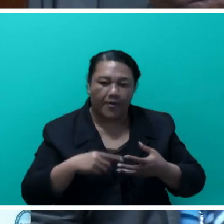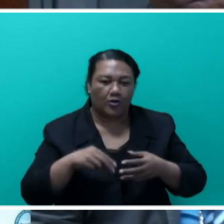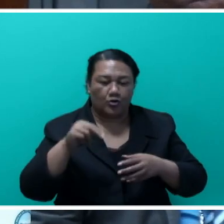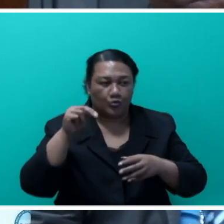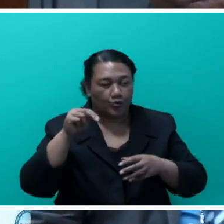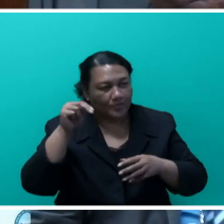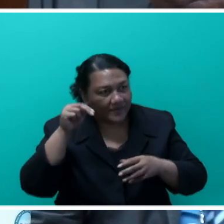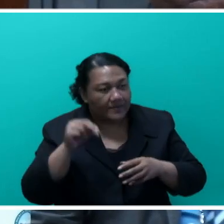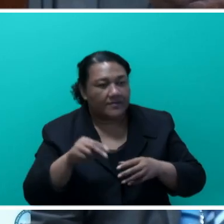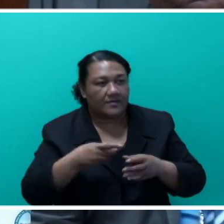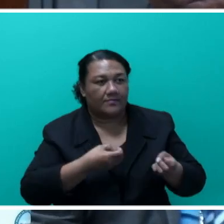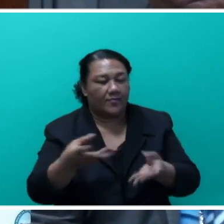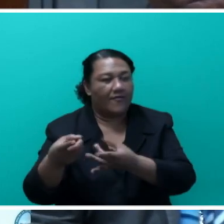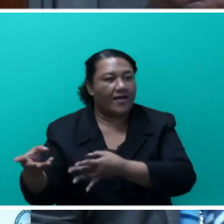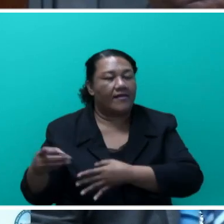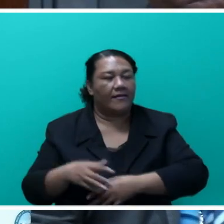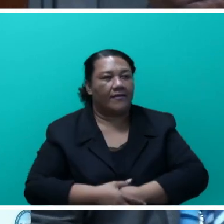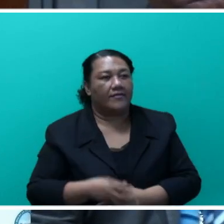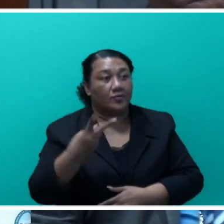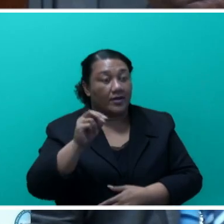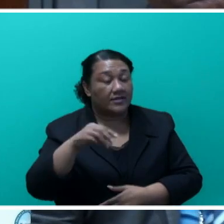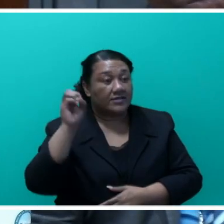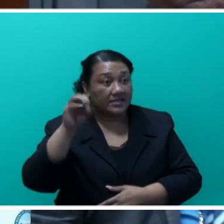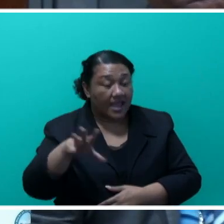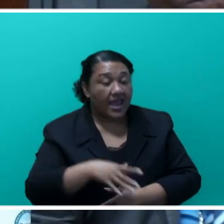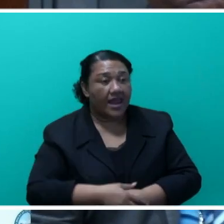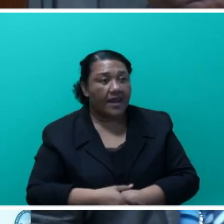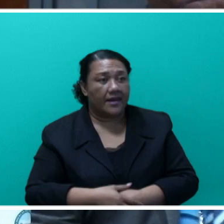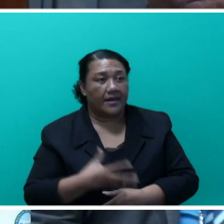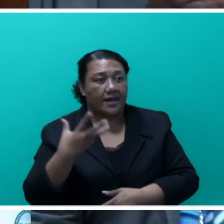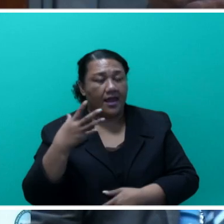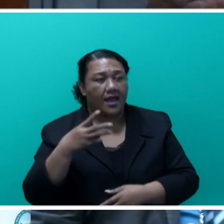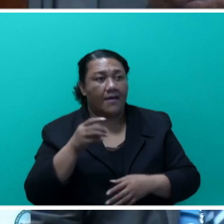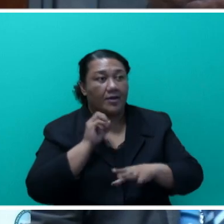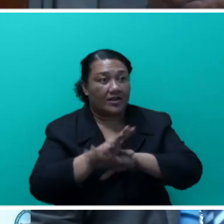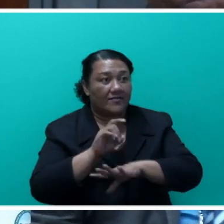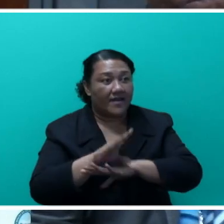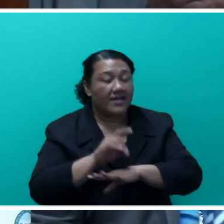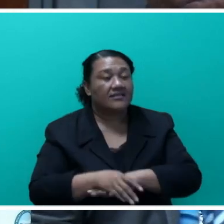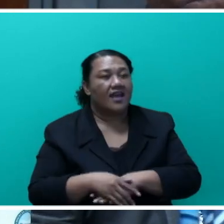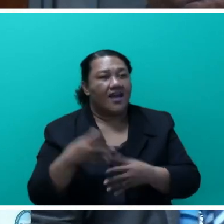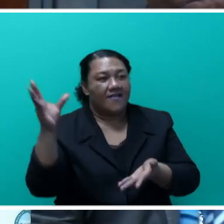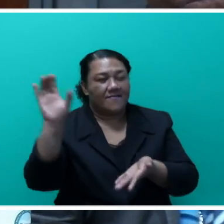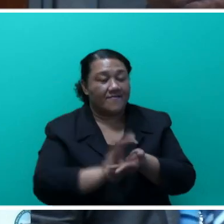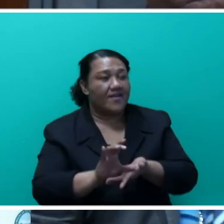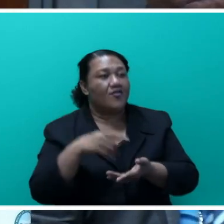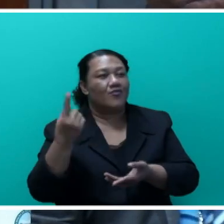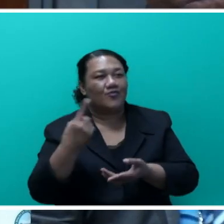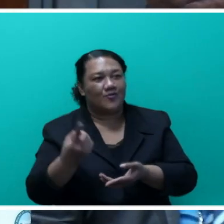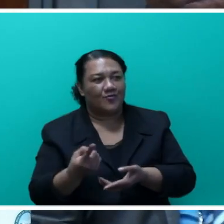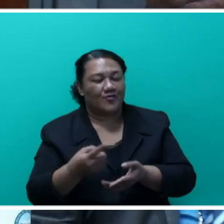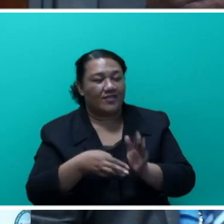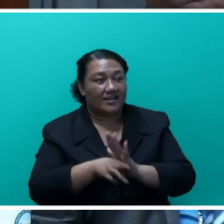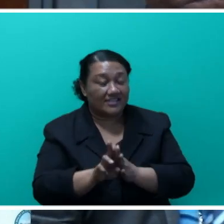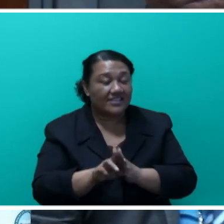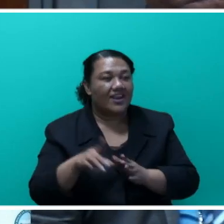2019, the Cabinet approved the appointment of Housing Sector Policy Advisor, funded by the New Zealand Ministry